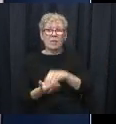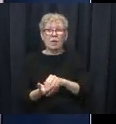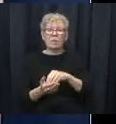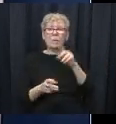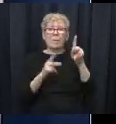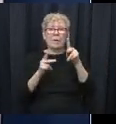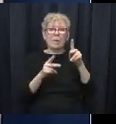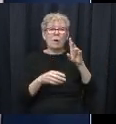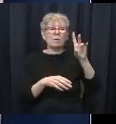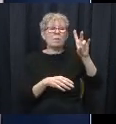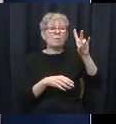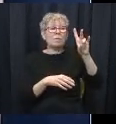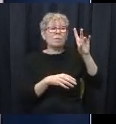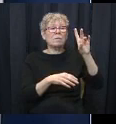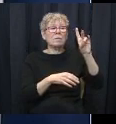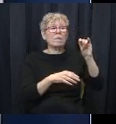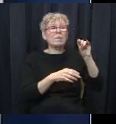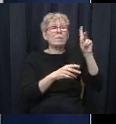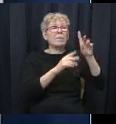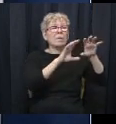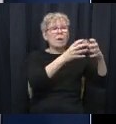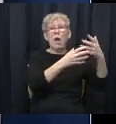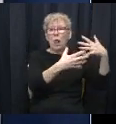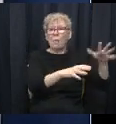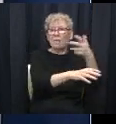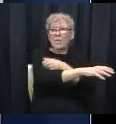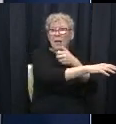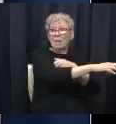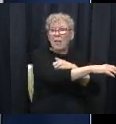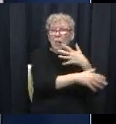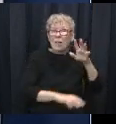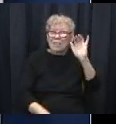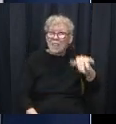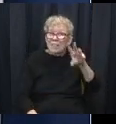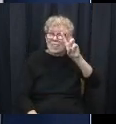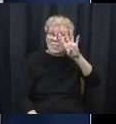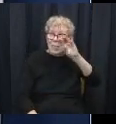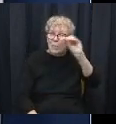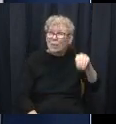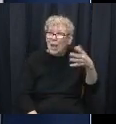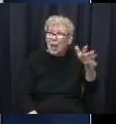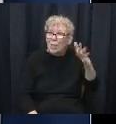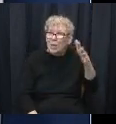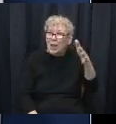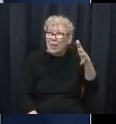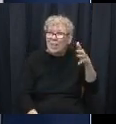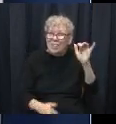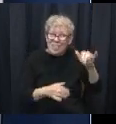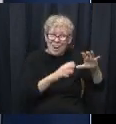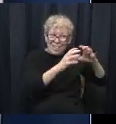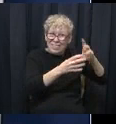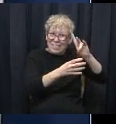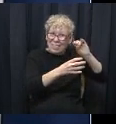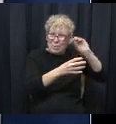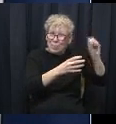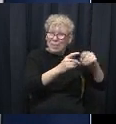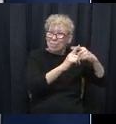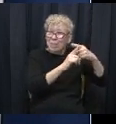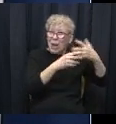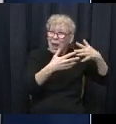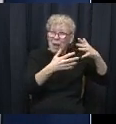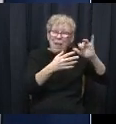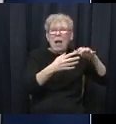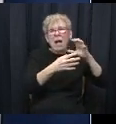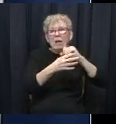our goal of vaccinating 70% of those 70 and up. What I say to anybody who's 70 and up is you will have the opportunity to receive the vaccine